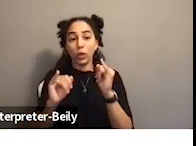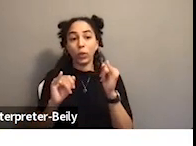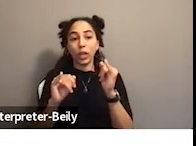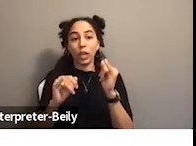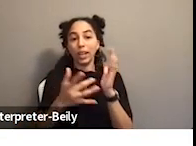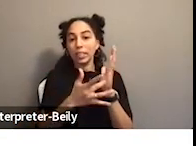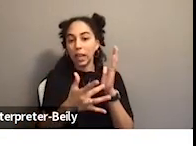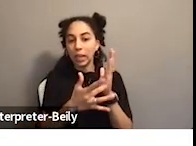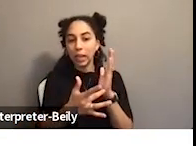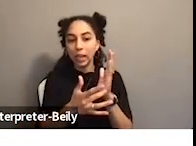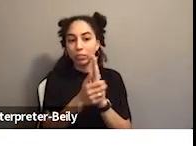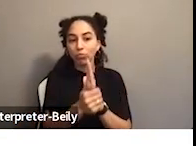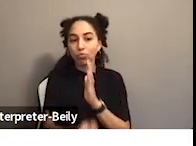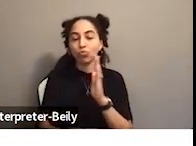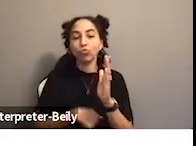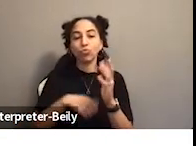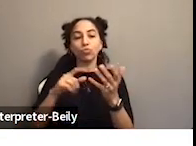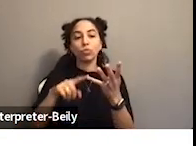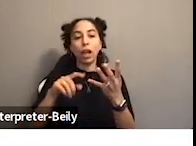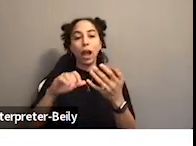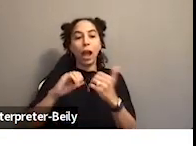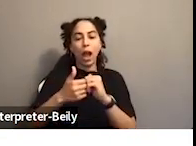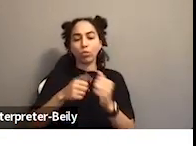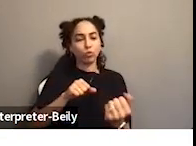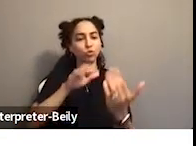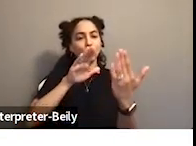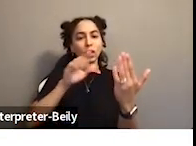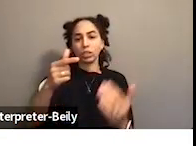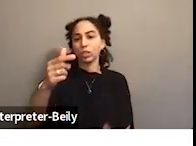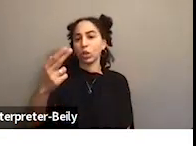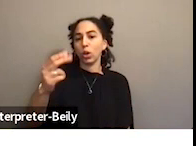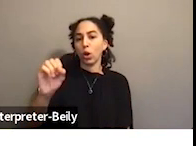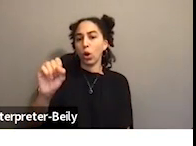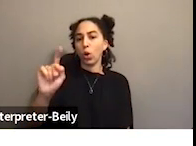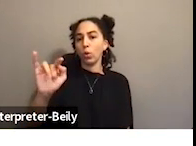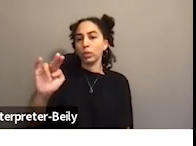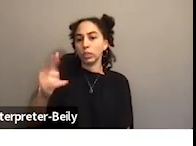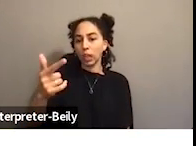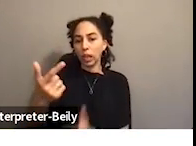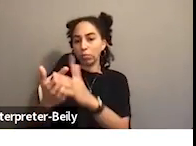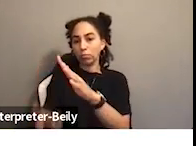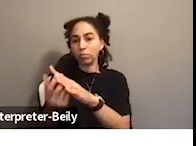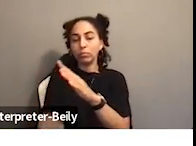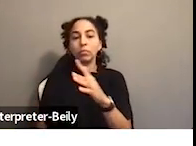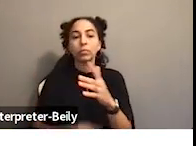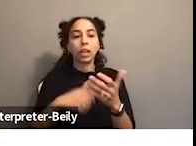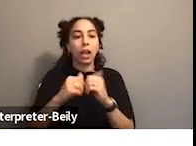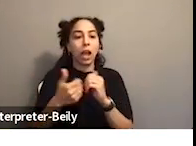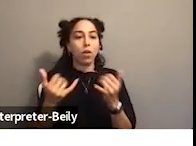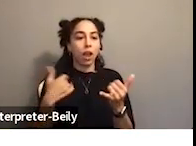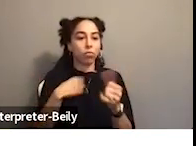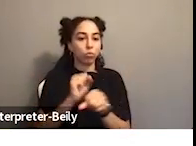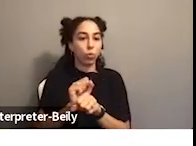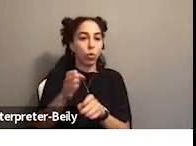techniques, ways to address ghosting, and other things that the current workforce market is dealing